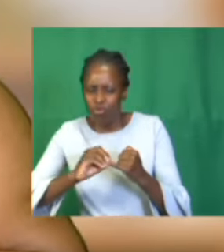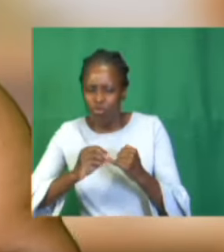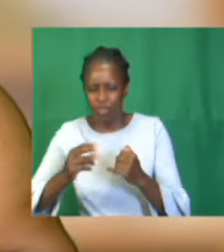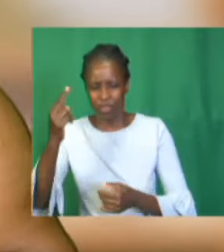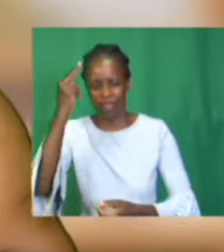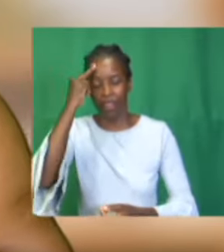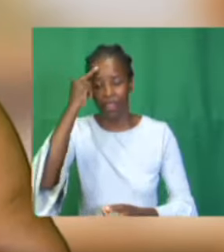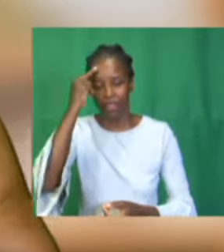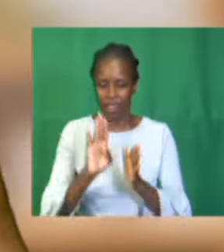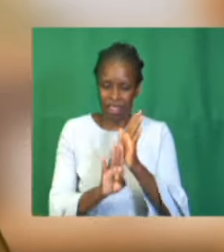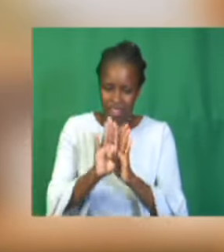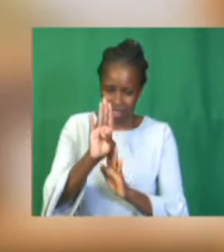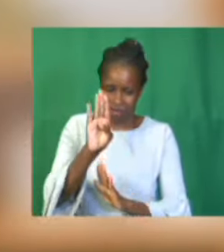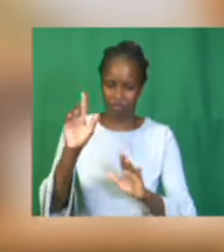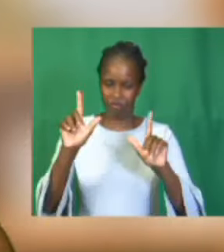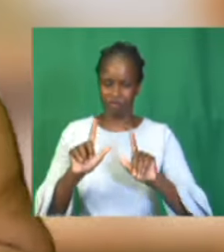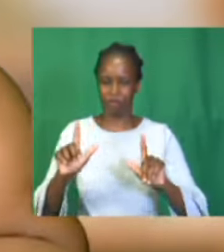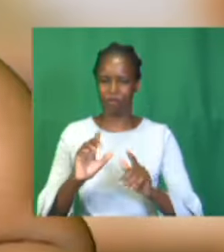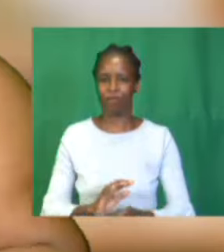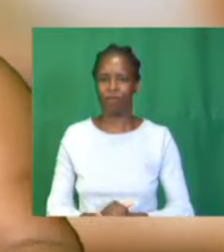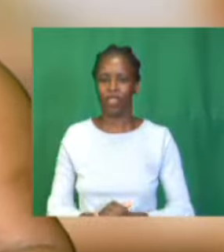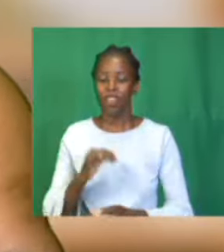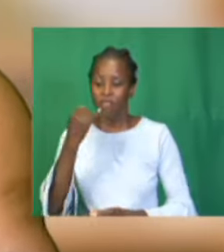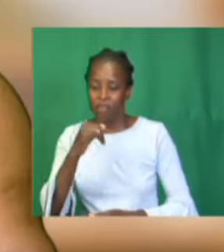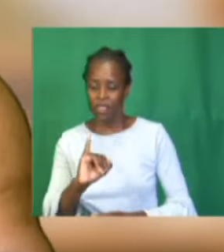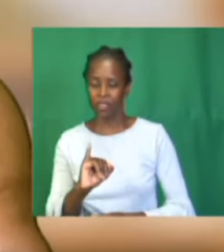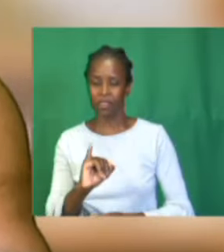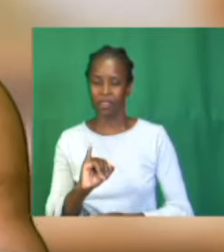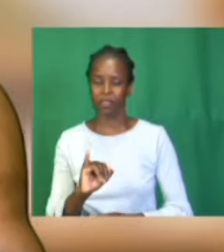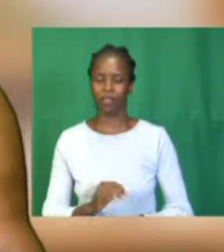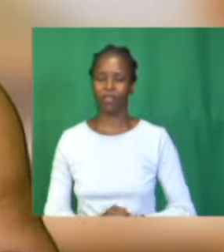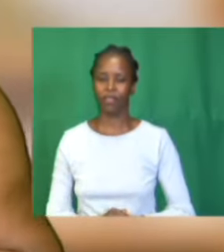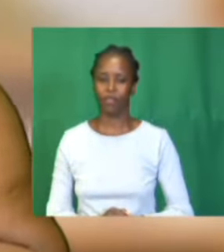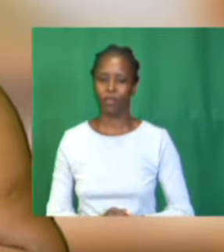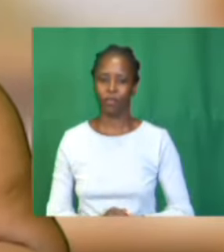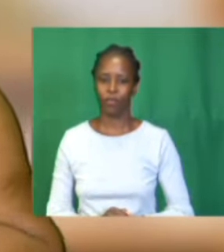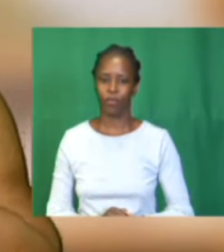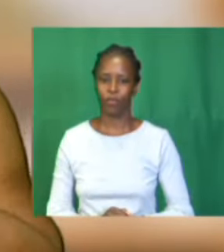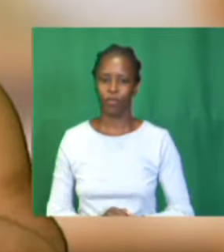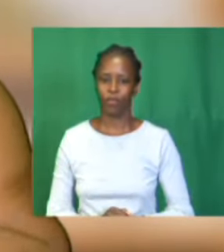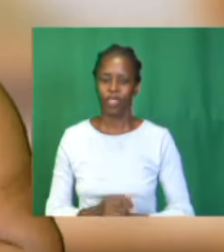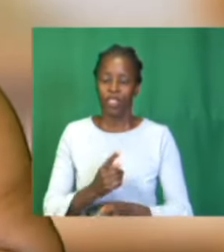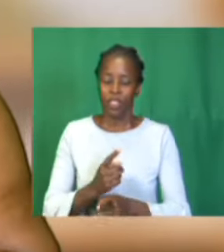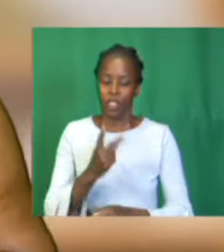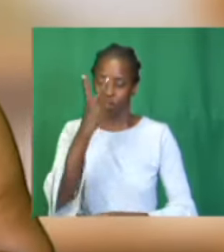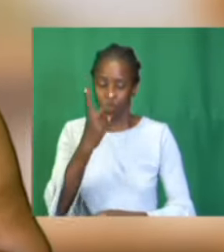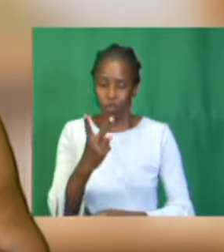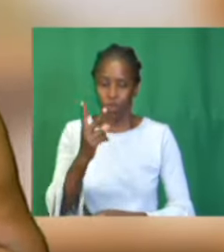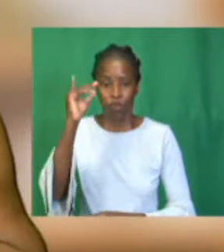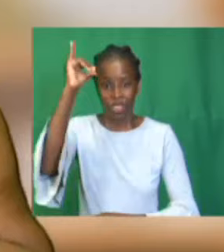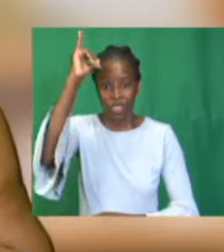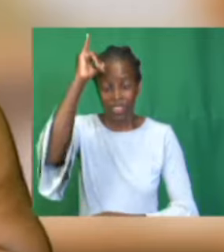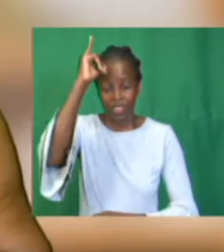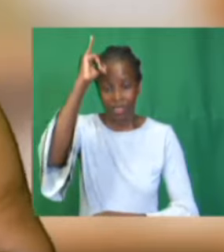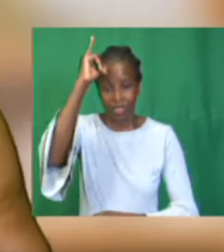or develop in the language. Firstly, I will start with talking about the 2 skills which I normally term,